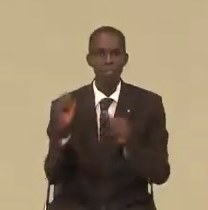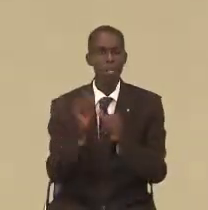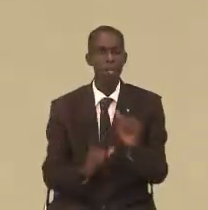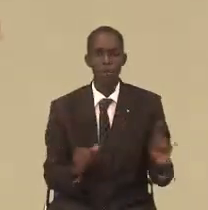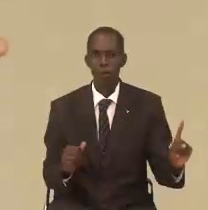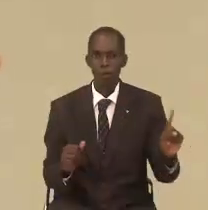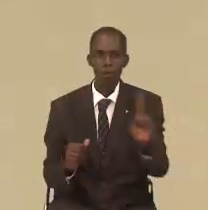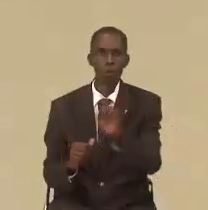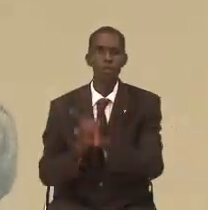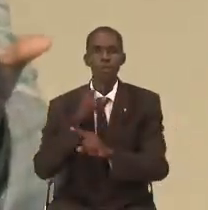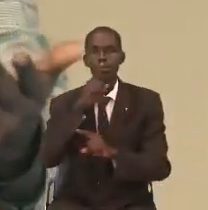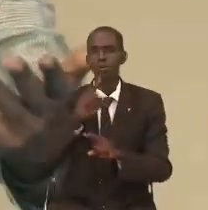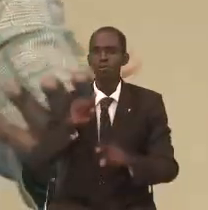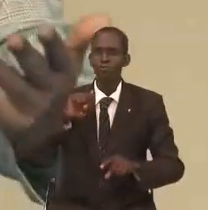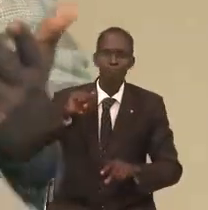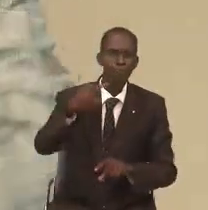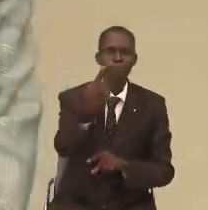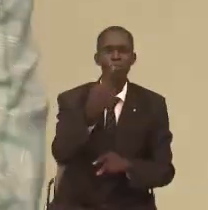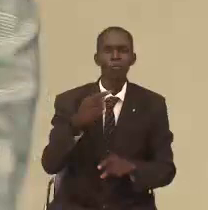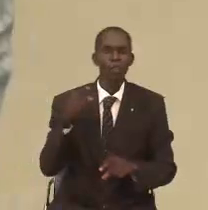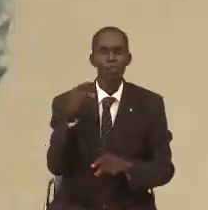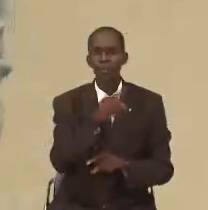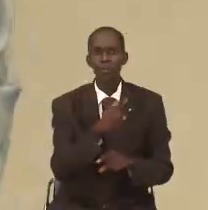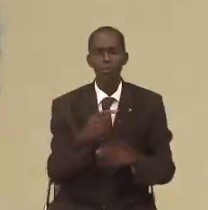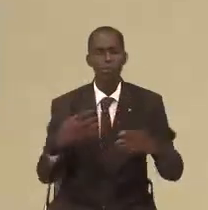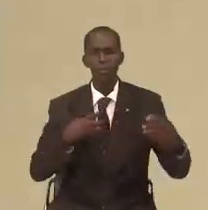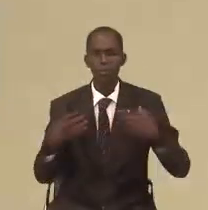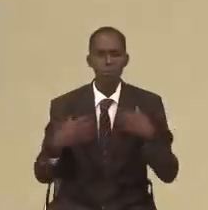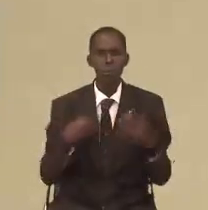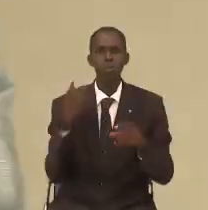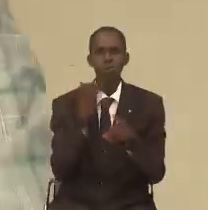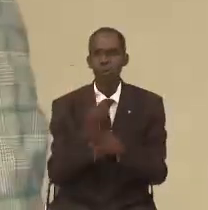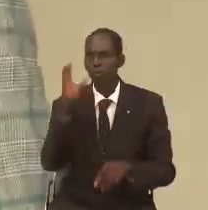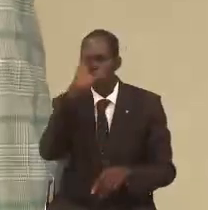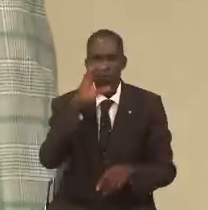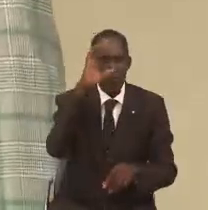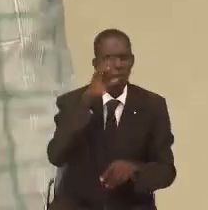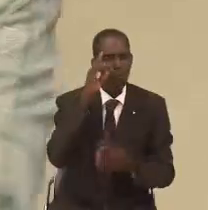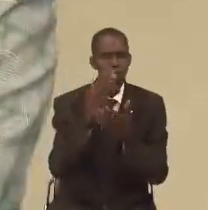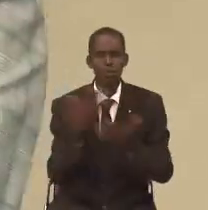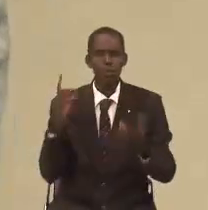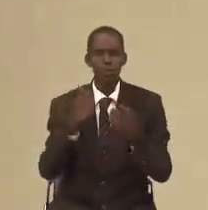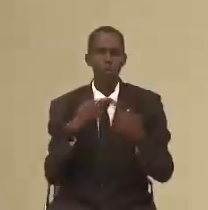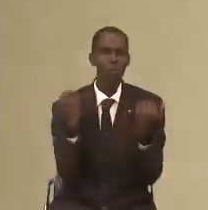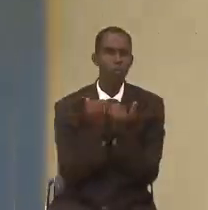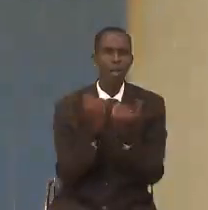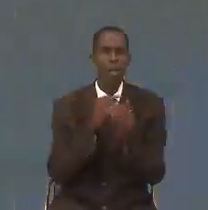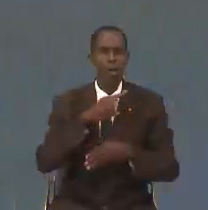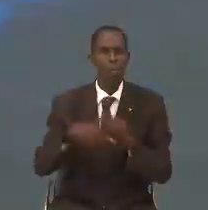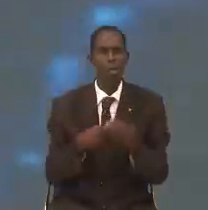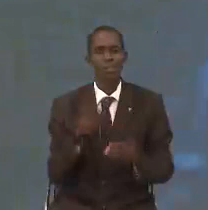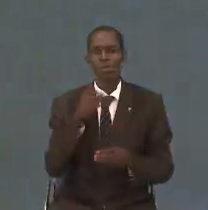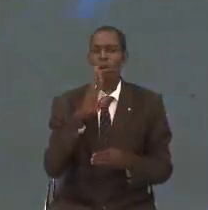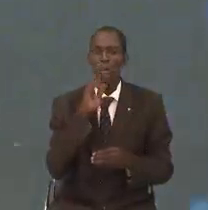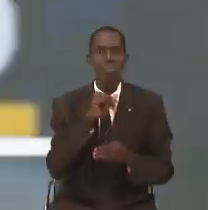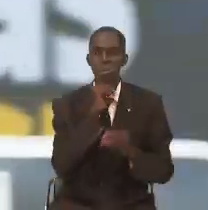You criticize, you complain, you're just looking for something to fight about. You're not ready for the coming of the